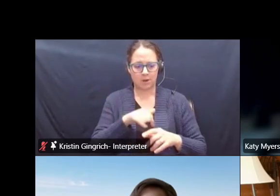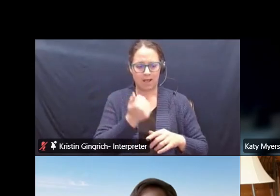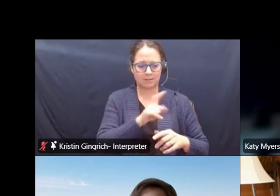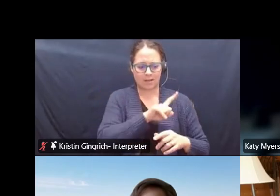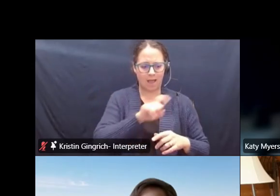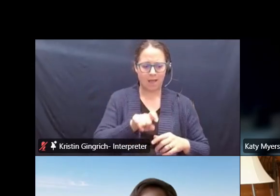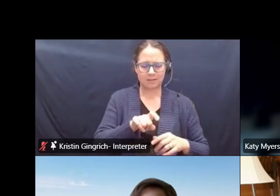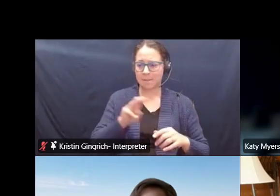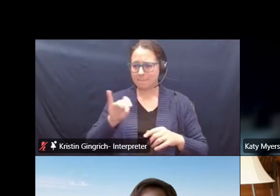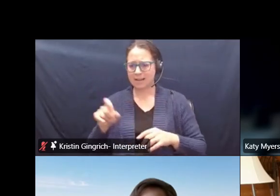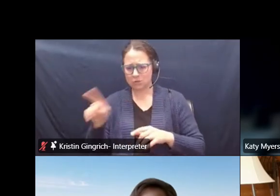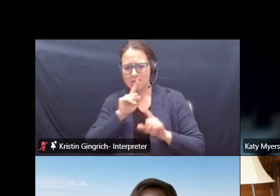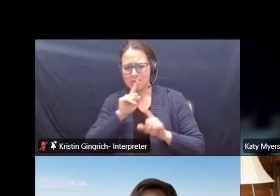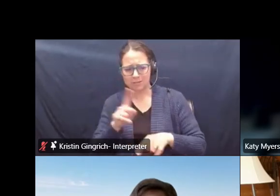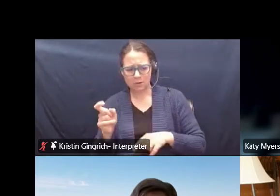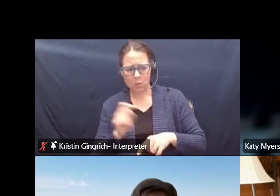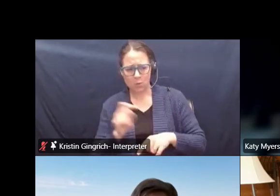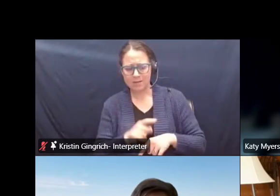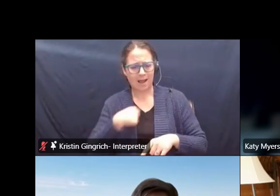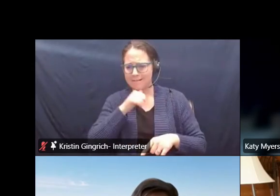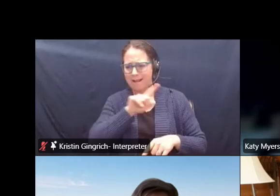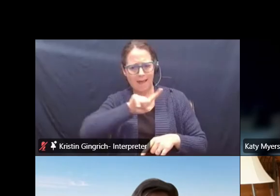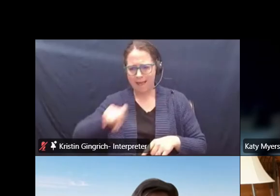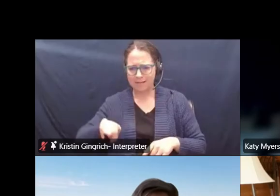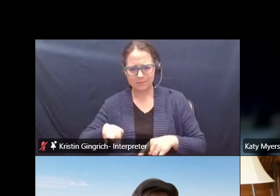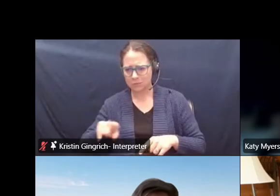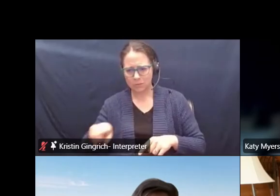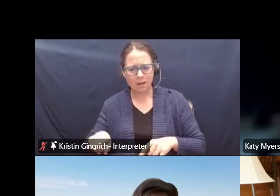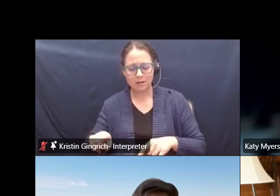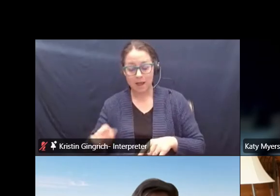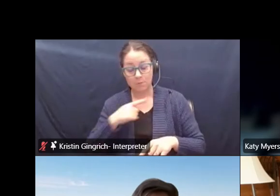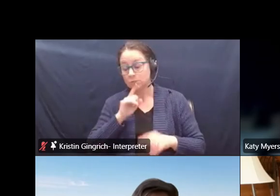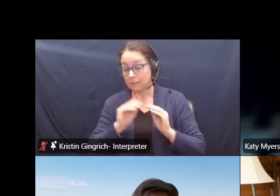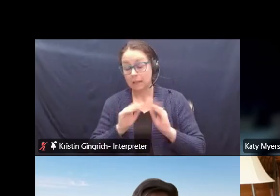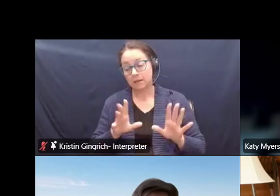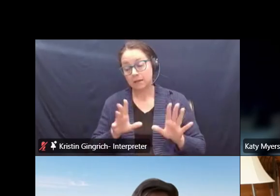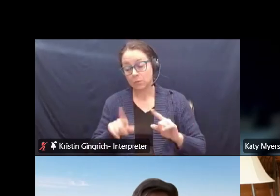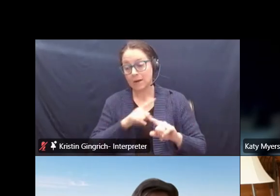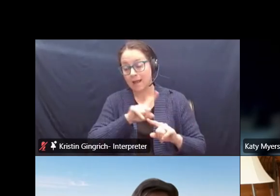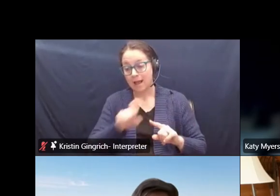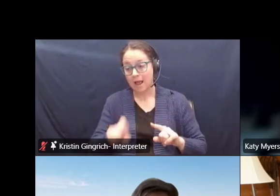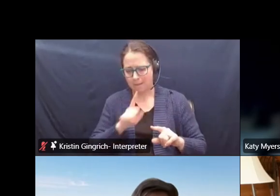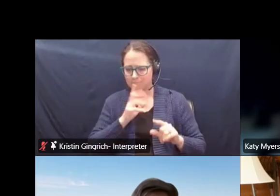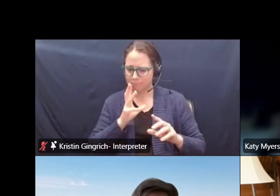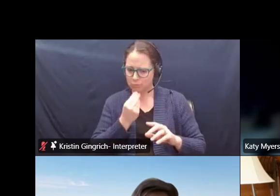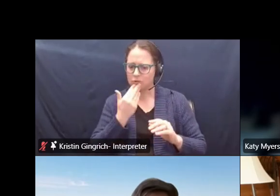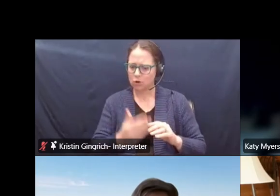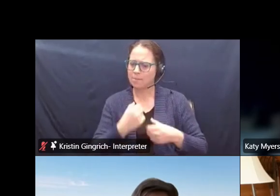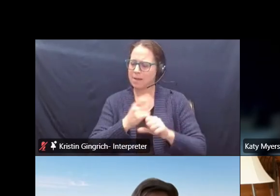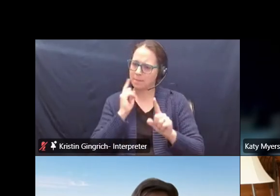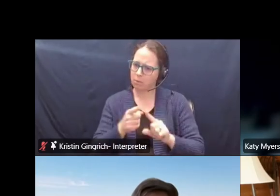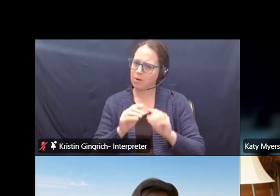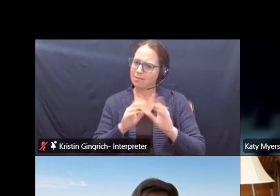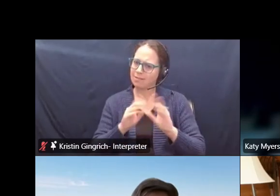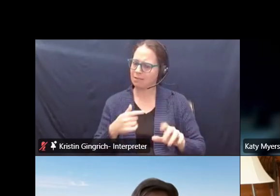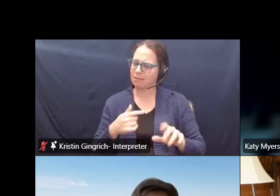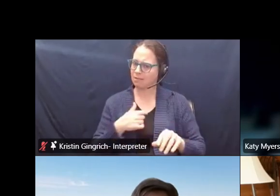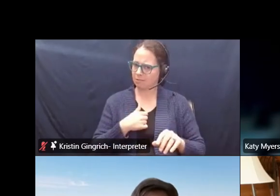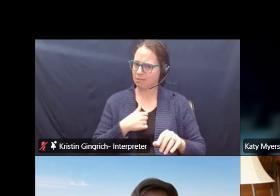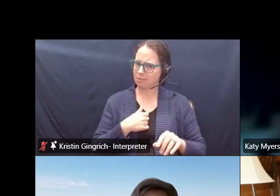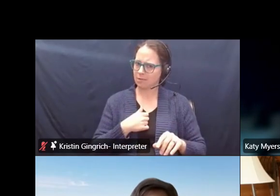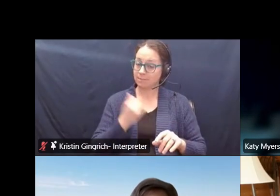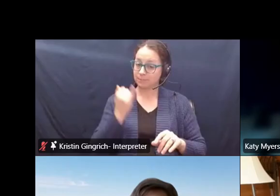you answered a question that I didn't ask. I was very clear. I'm pretty good on making my point clear.